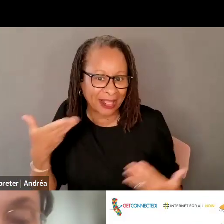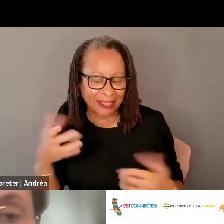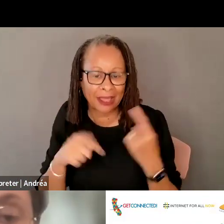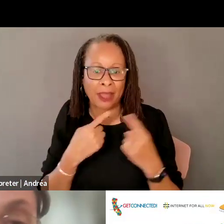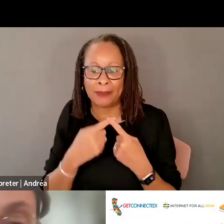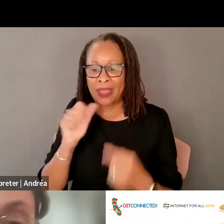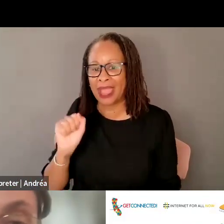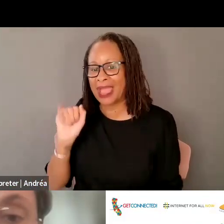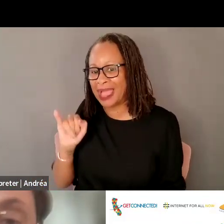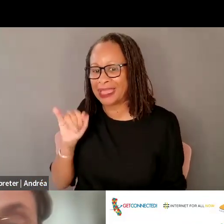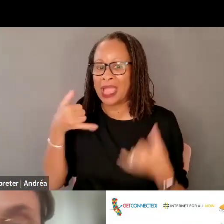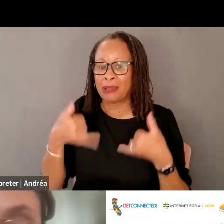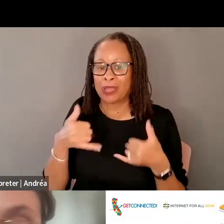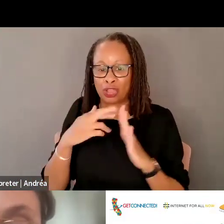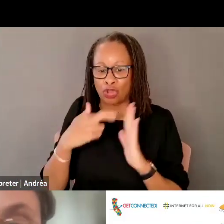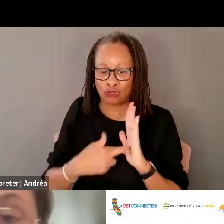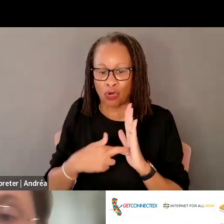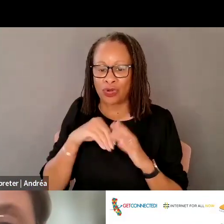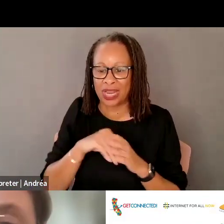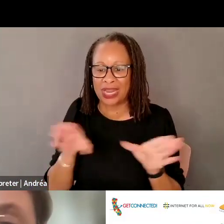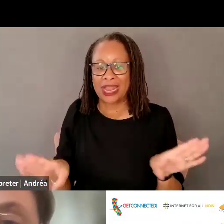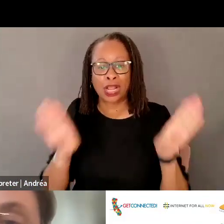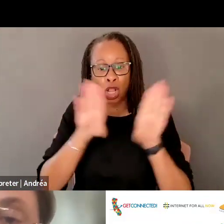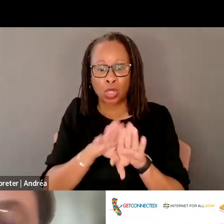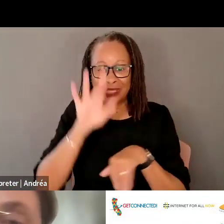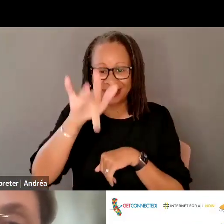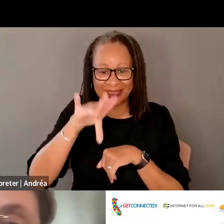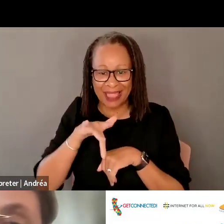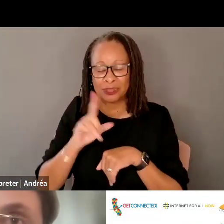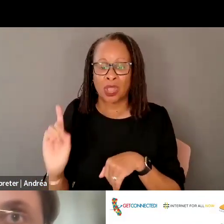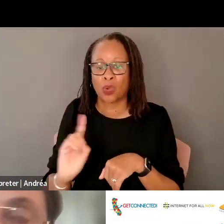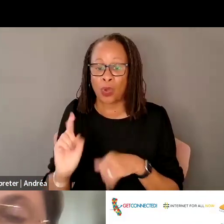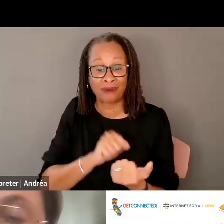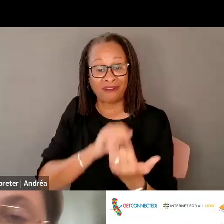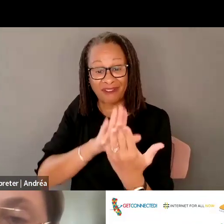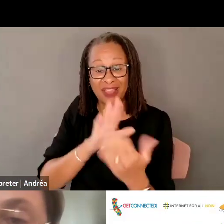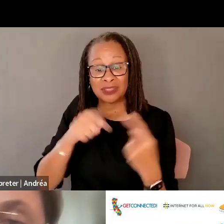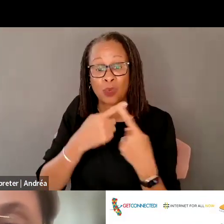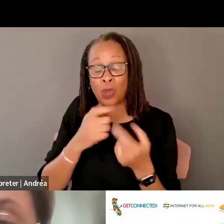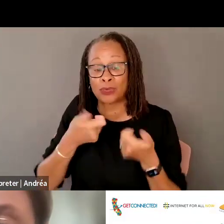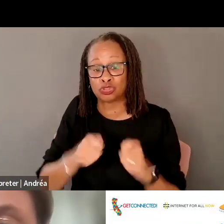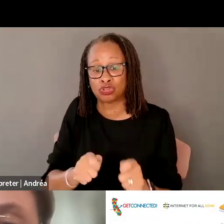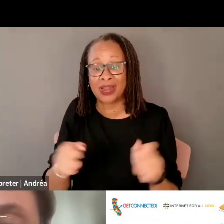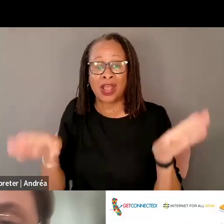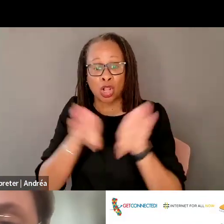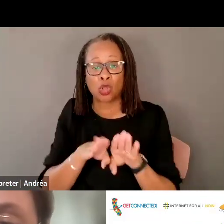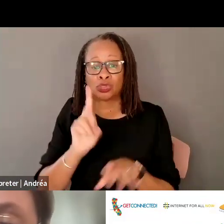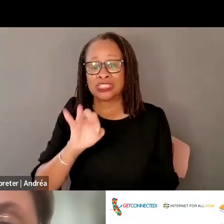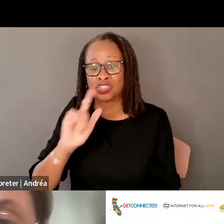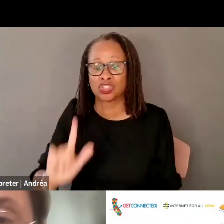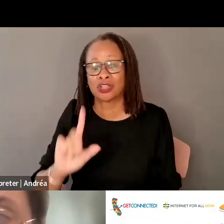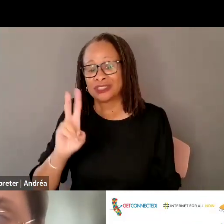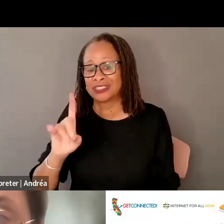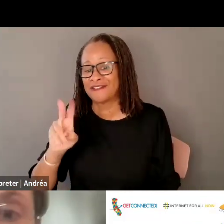about AI playing any role in closing any of these gaps that we're facing when trying to close the digital divide. And what you mentioned,